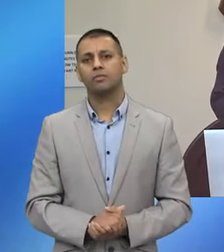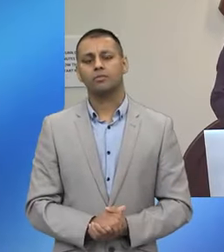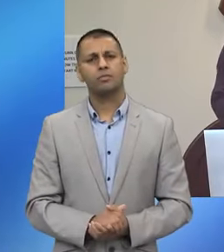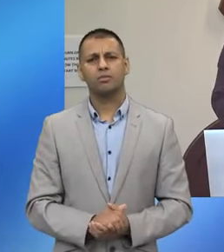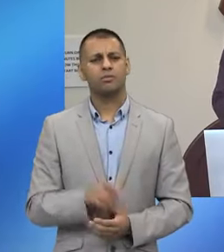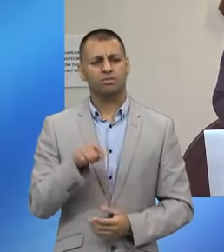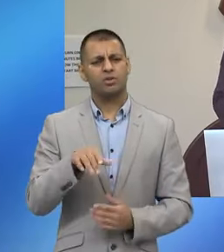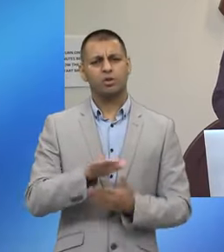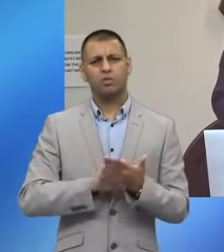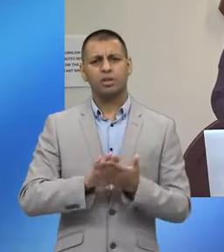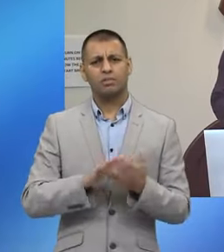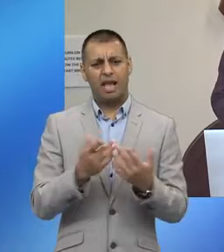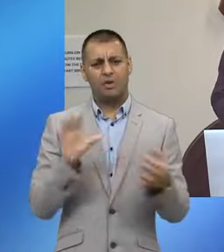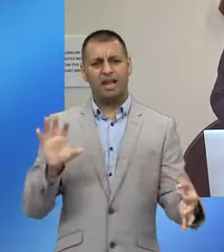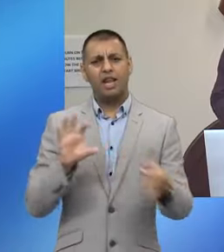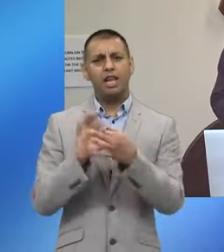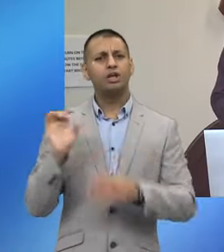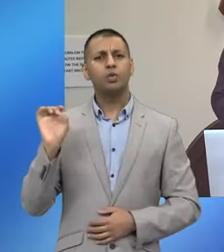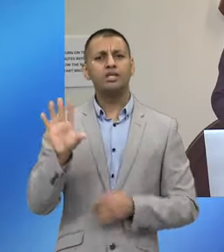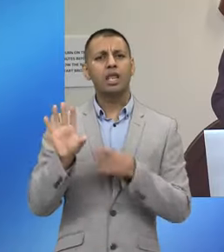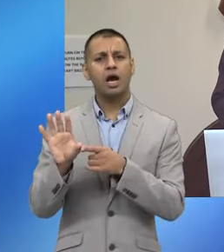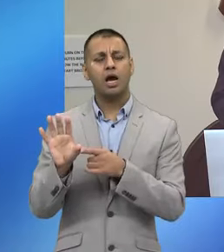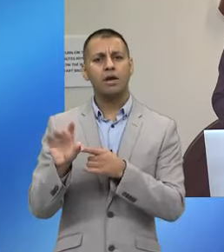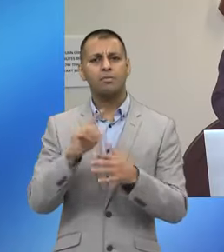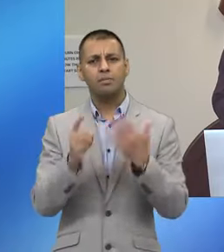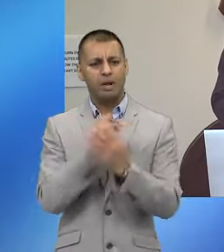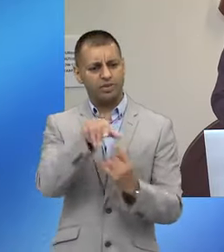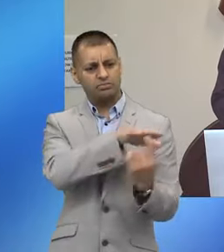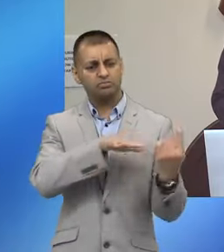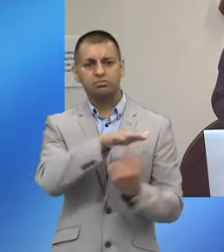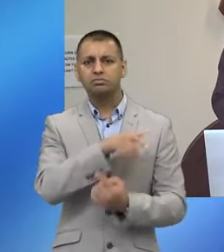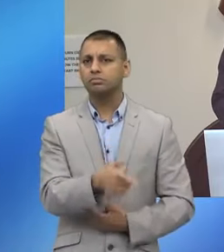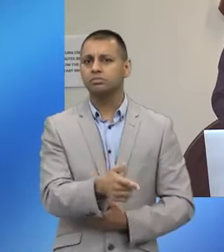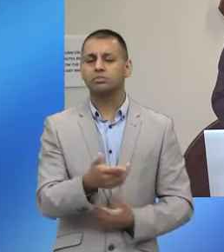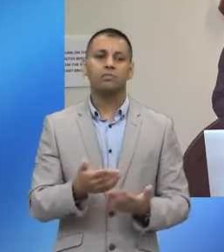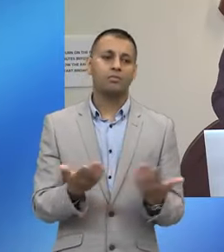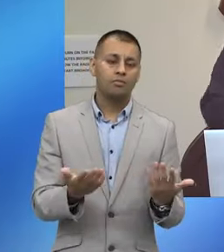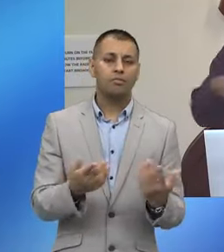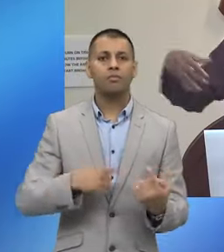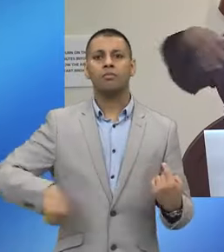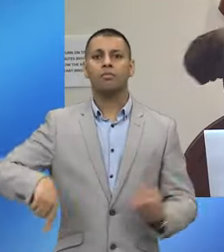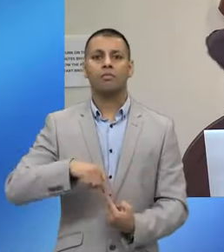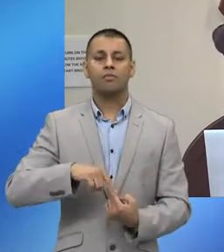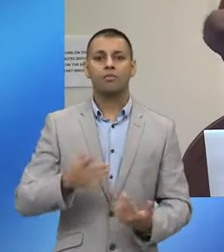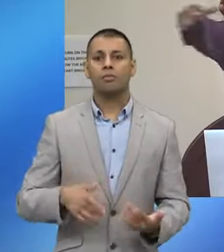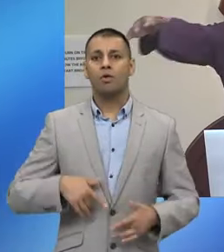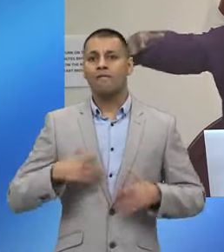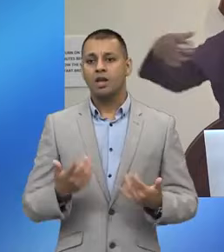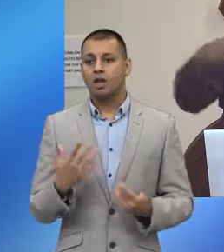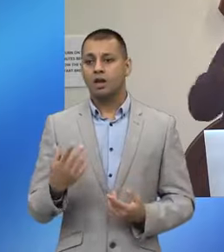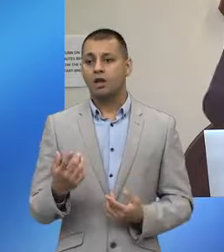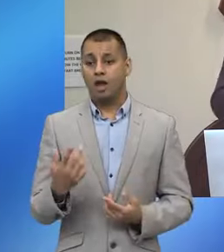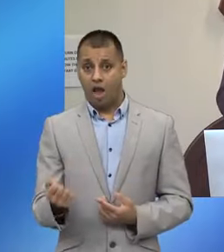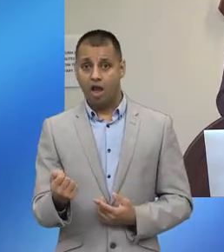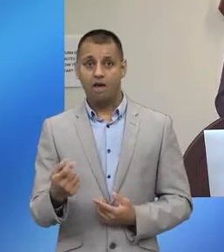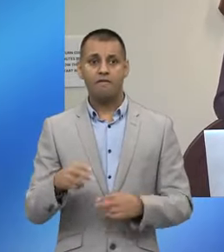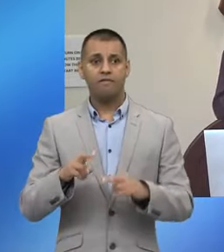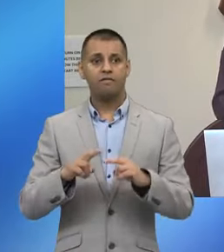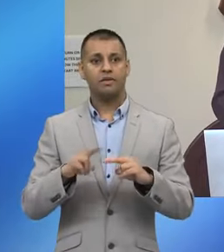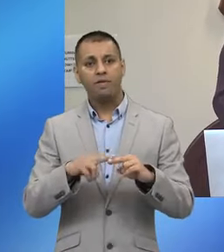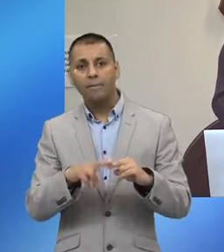What is the position, and what does Al-Islam say about people in that condition? And those of us who have relatives